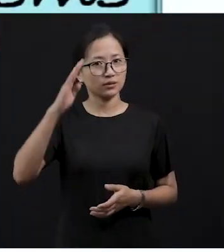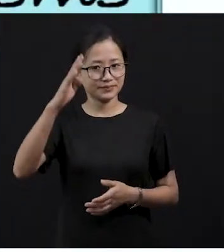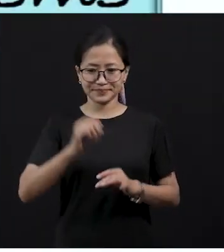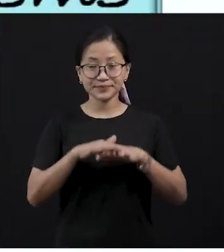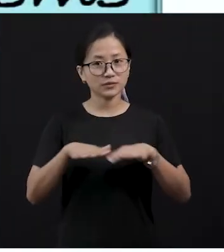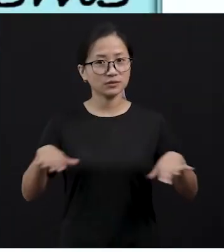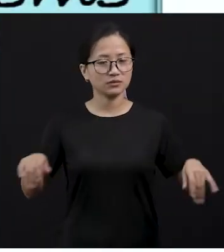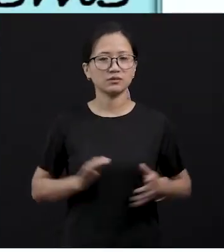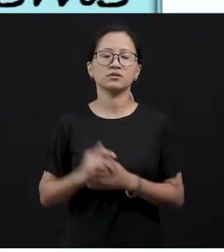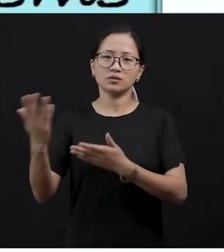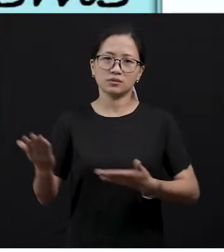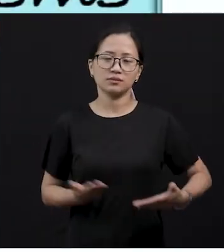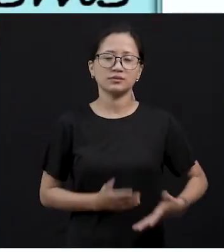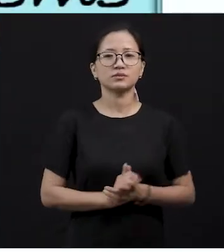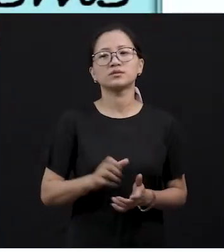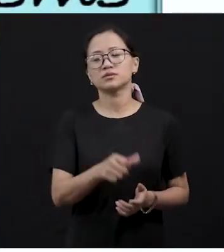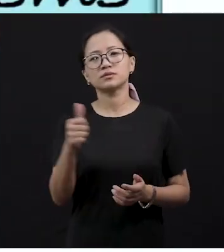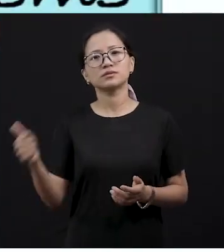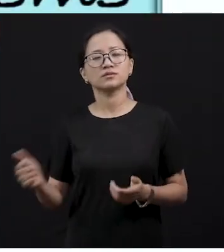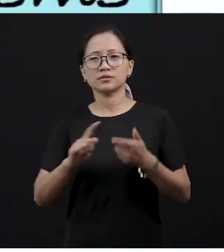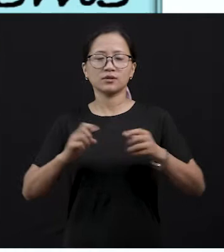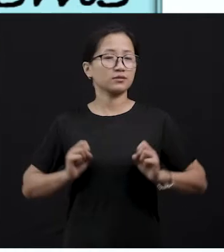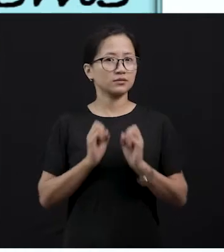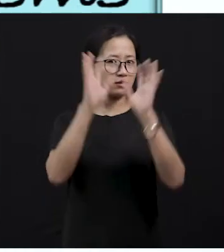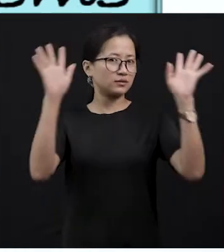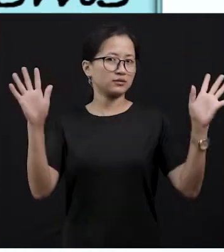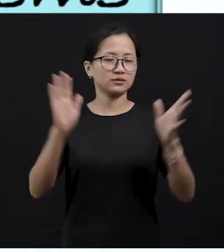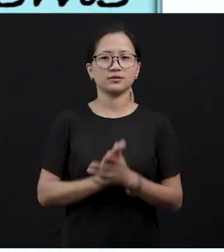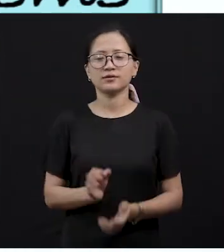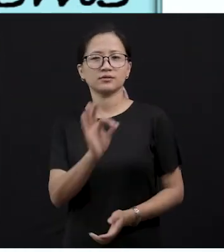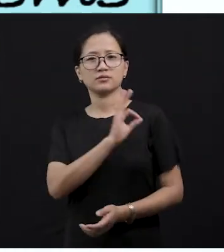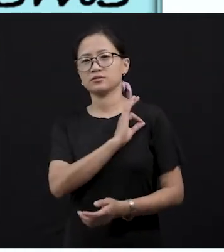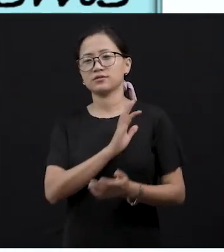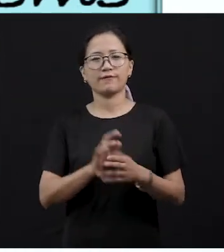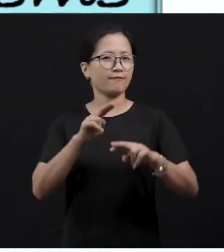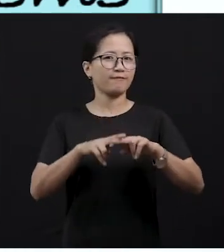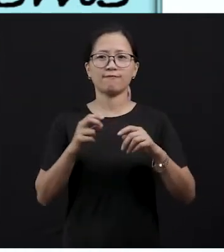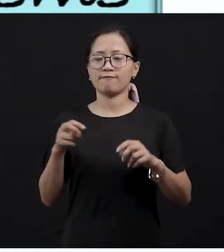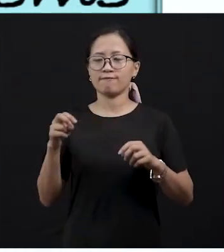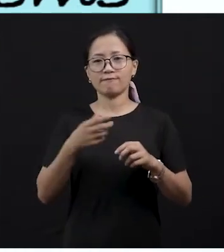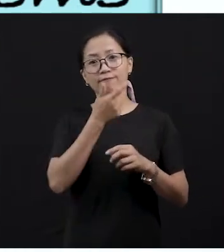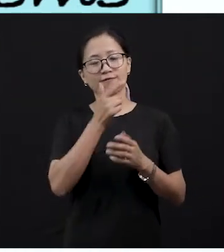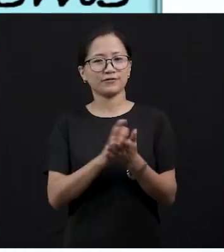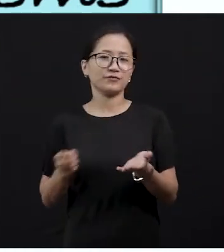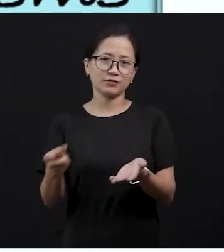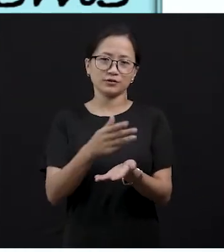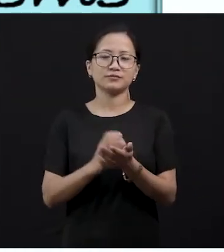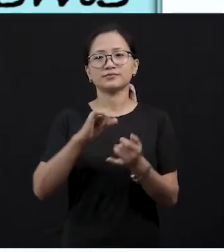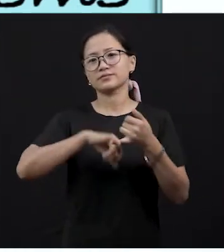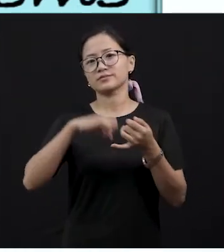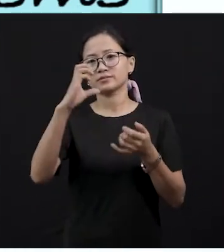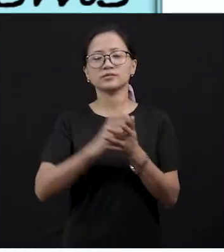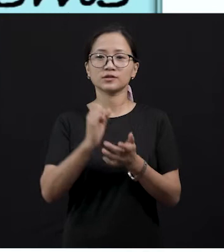Hello students, welcome back to another exciting, yes, interesting and fun-filled science class.